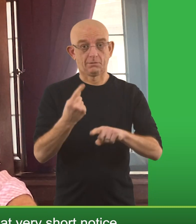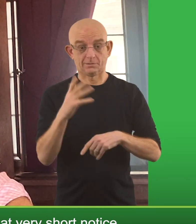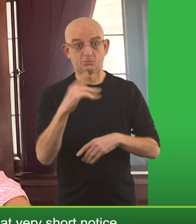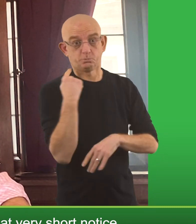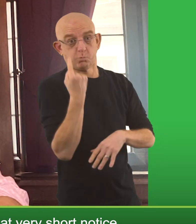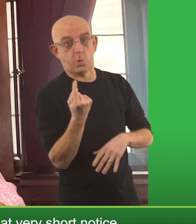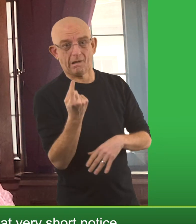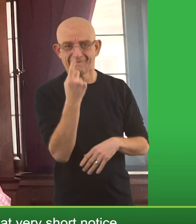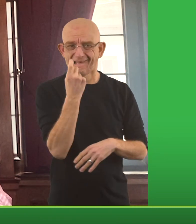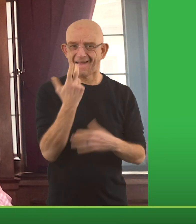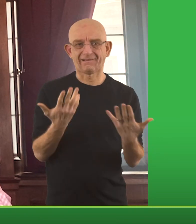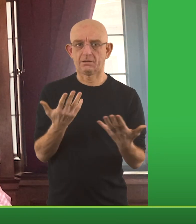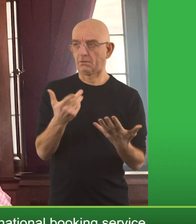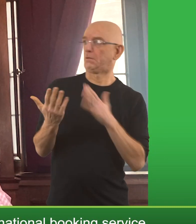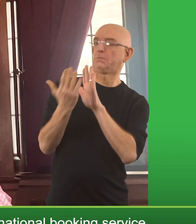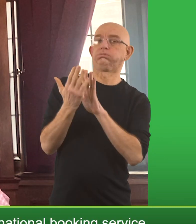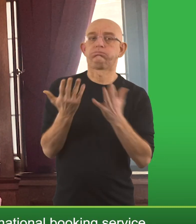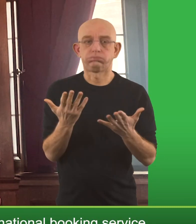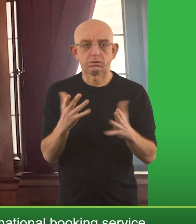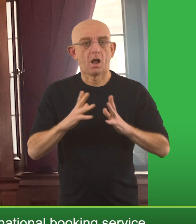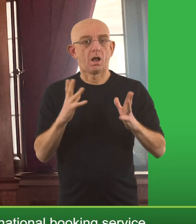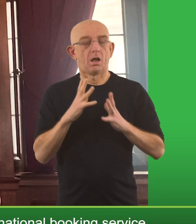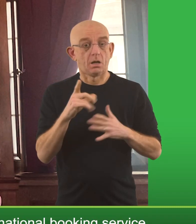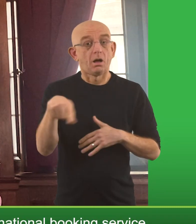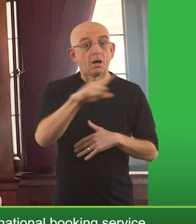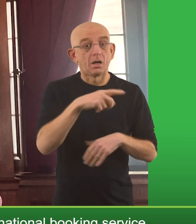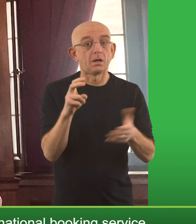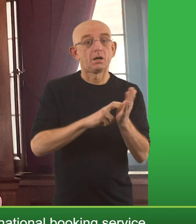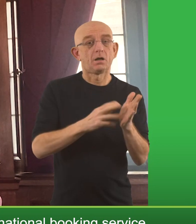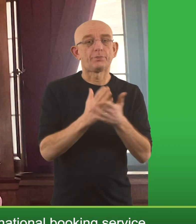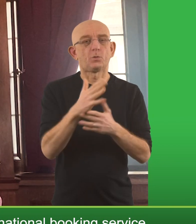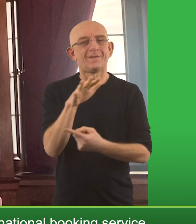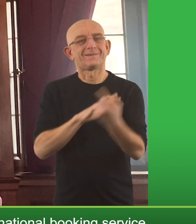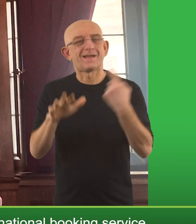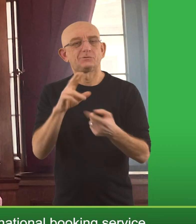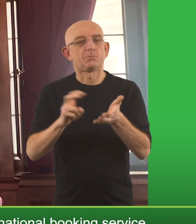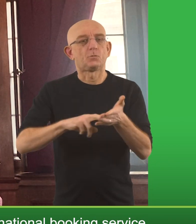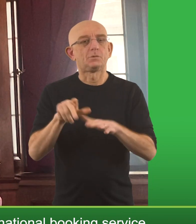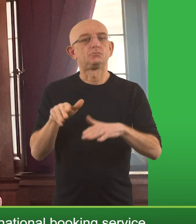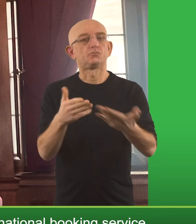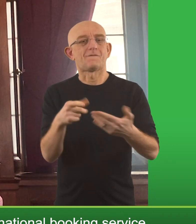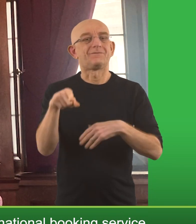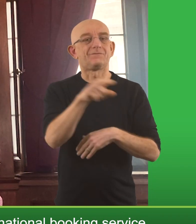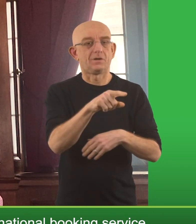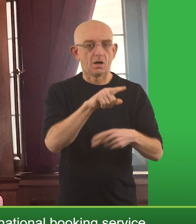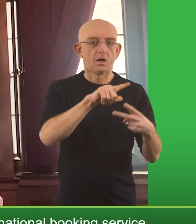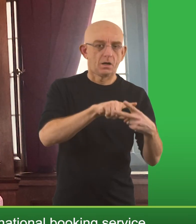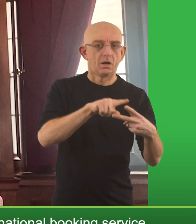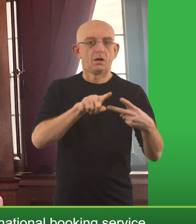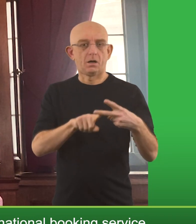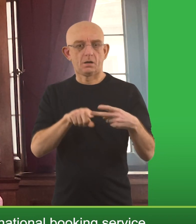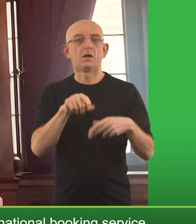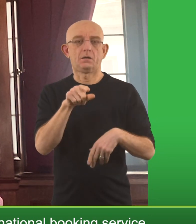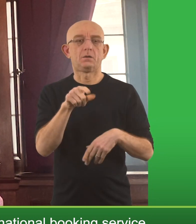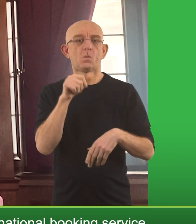short notice. People who were booked through the national booking service were required to book their first